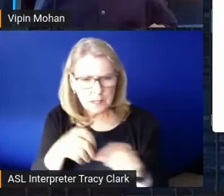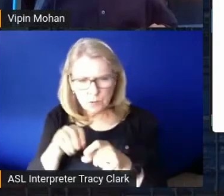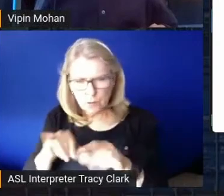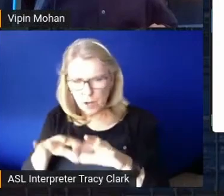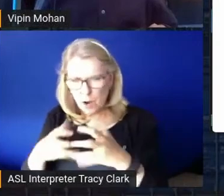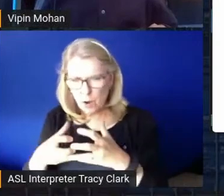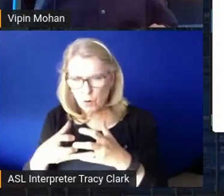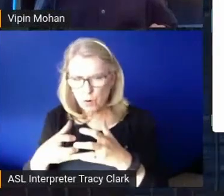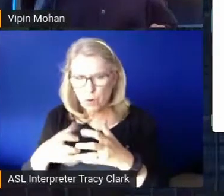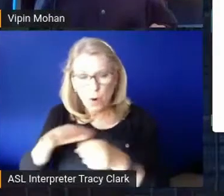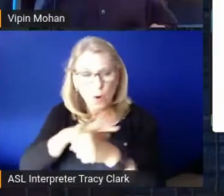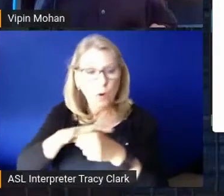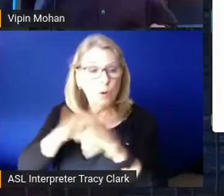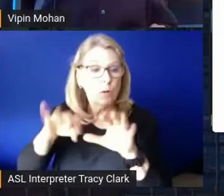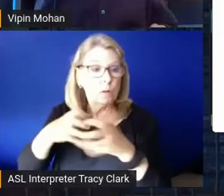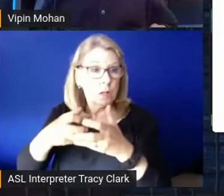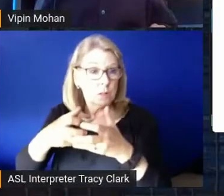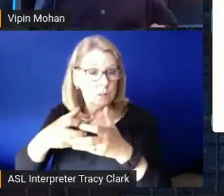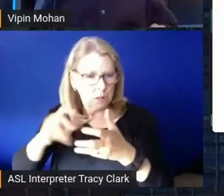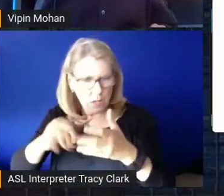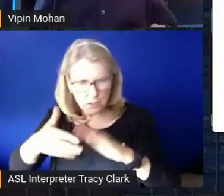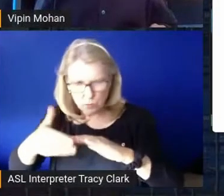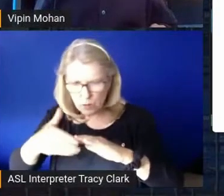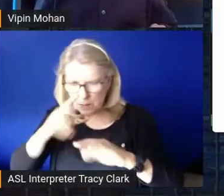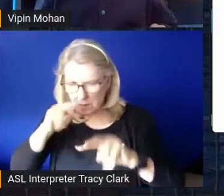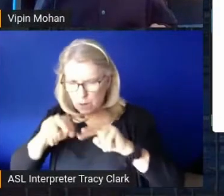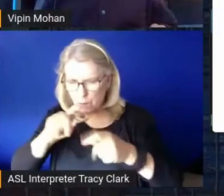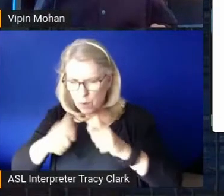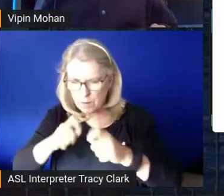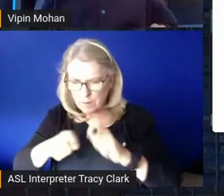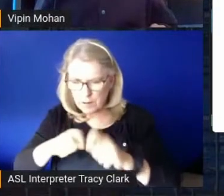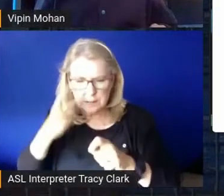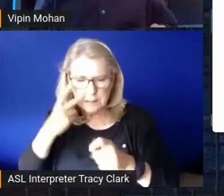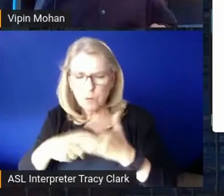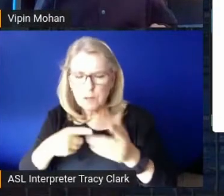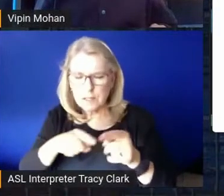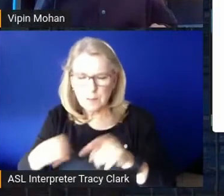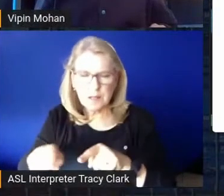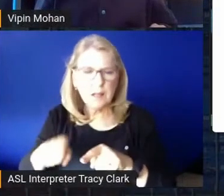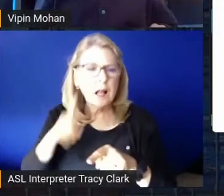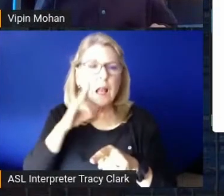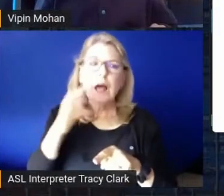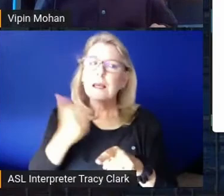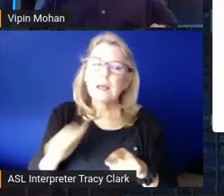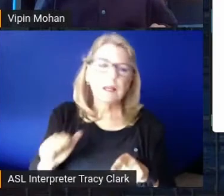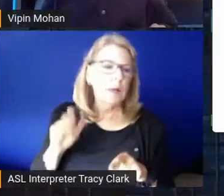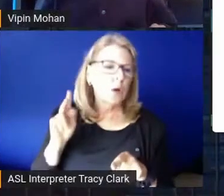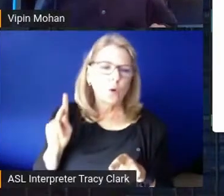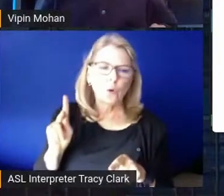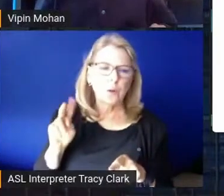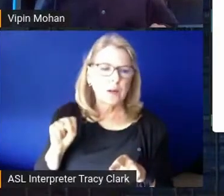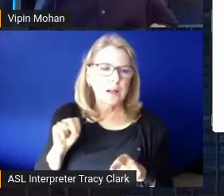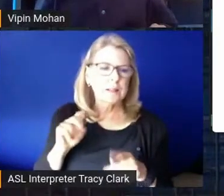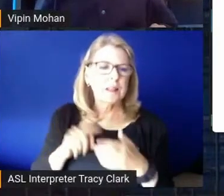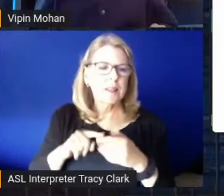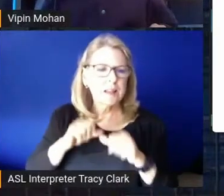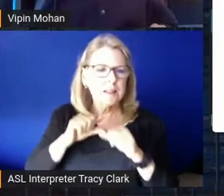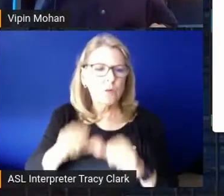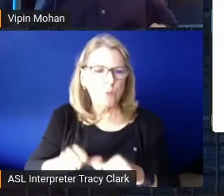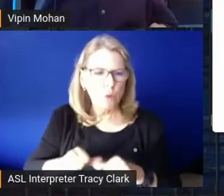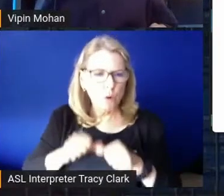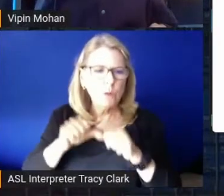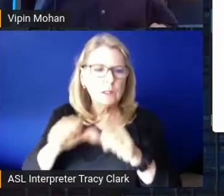then it actually, just like any sort of a deployment in Kubernetes, it does a rolling upgrade of my worker nodes, my control plane nodes, and then it pushes